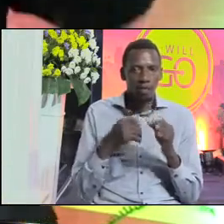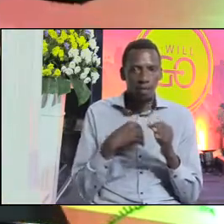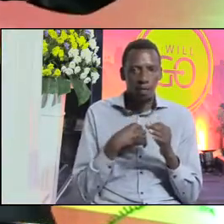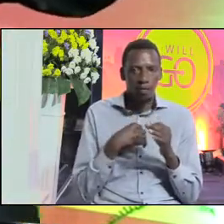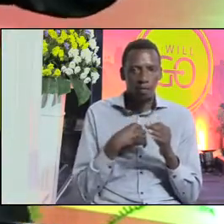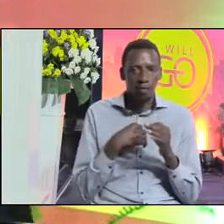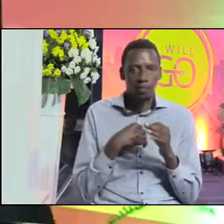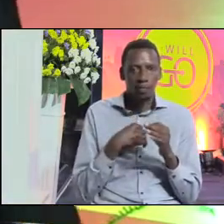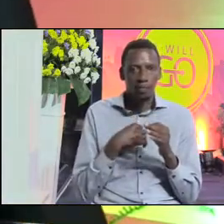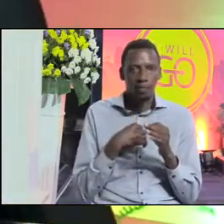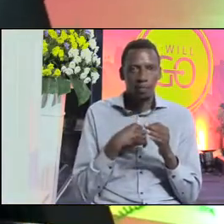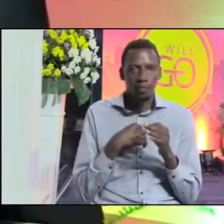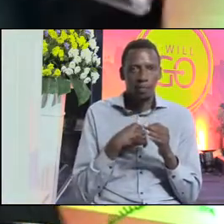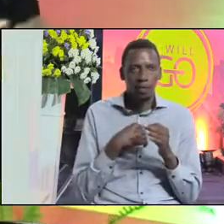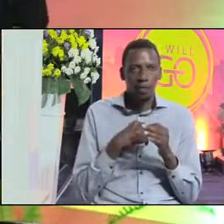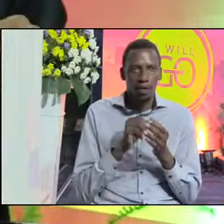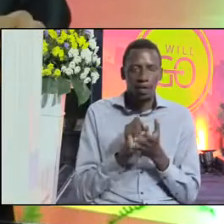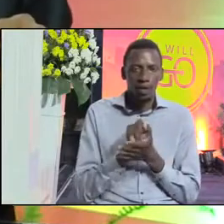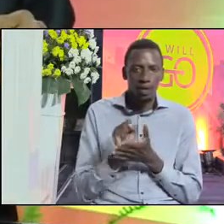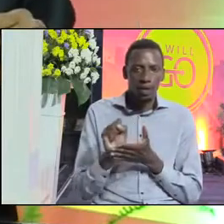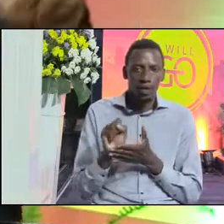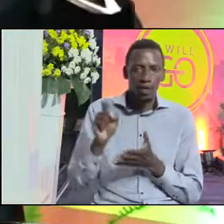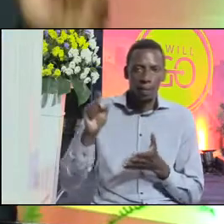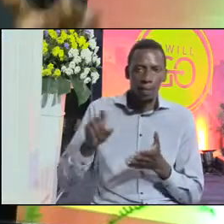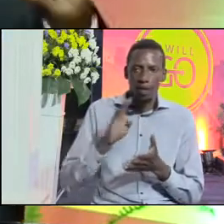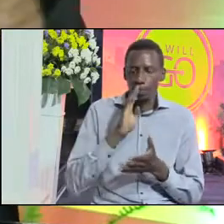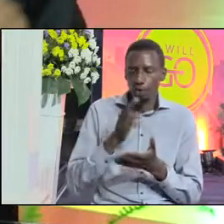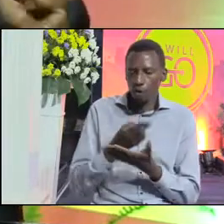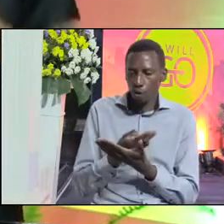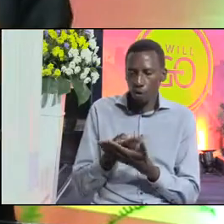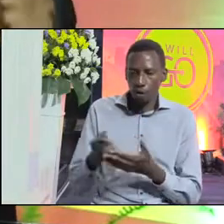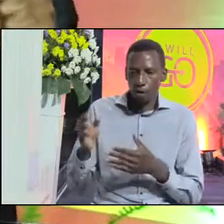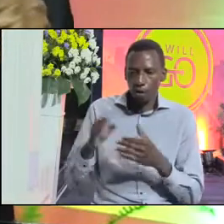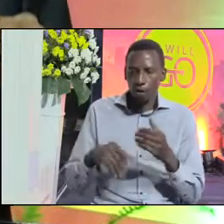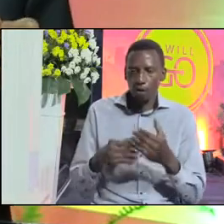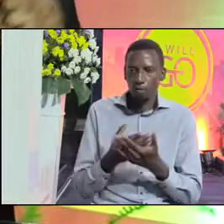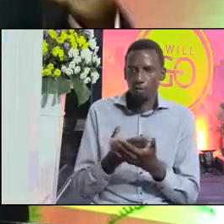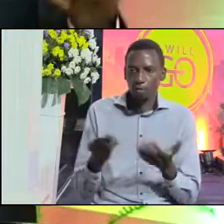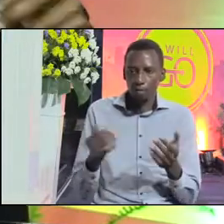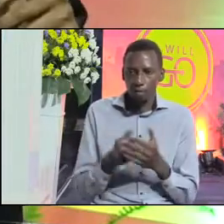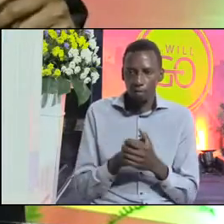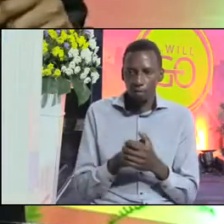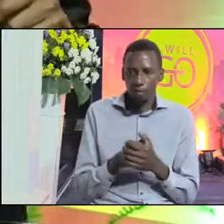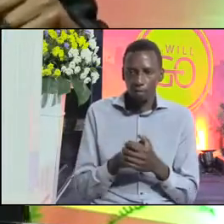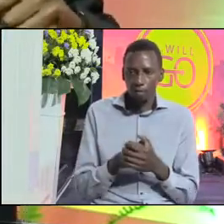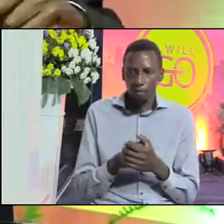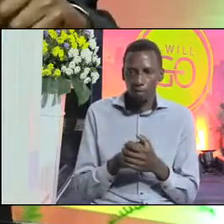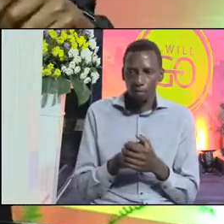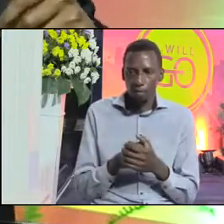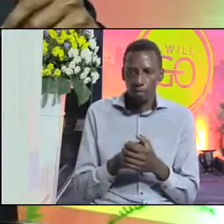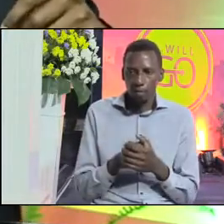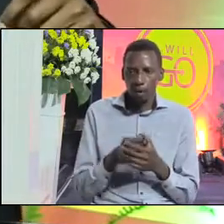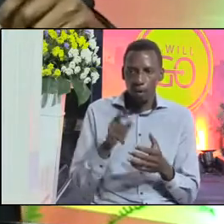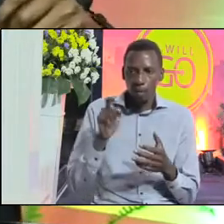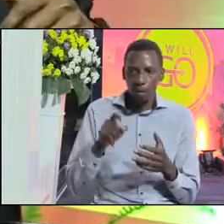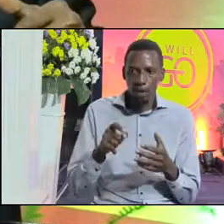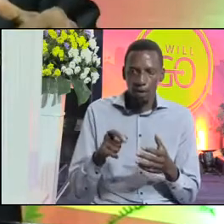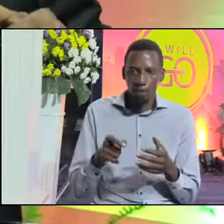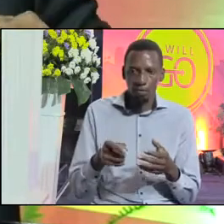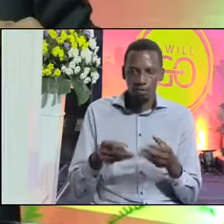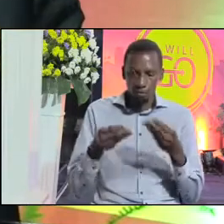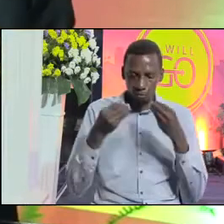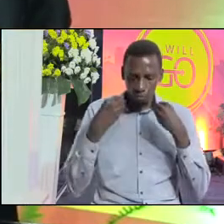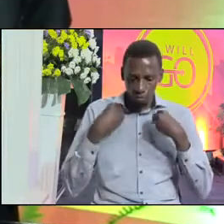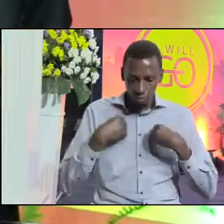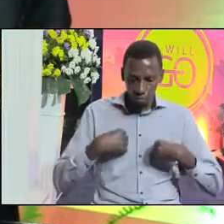be holier than thou? Does this mean that if I'm a saint, I must wear my own